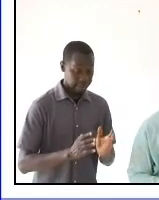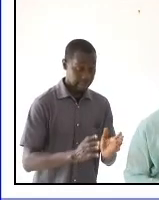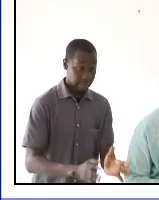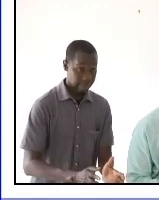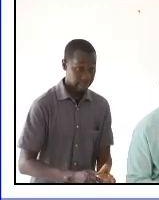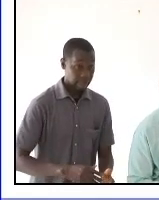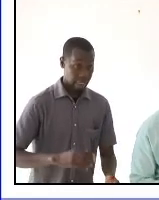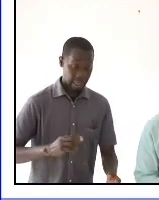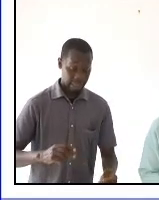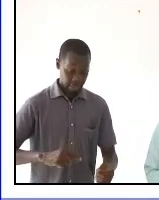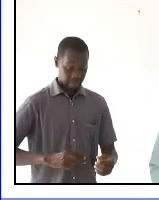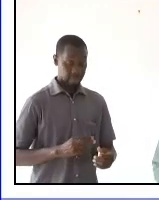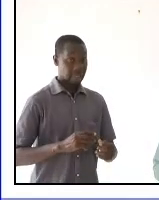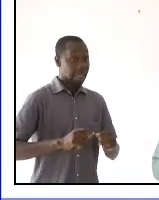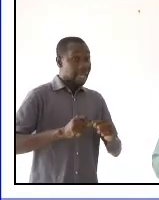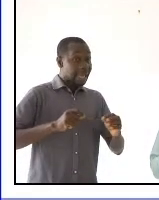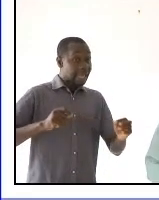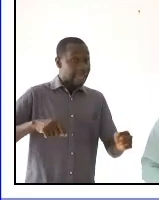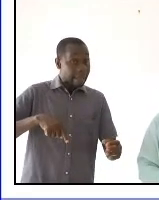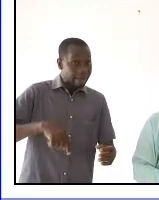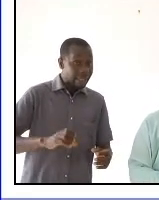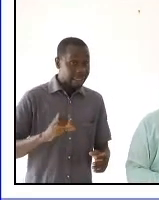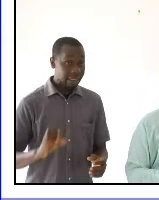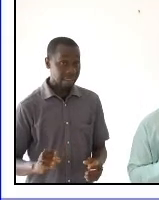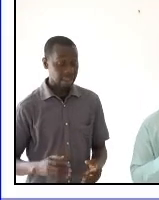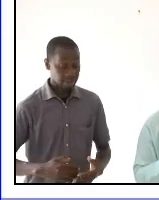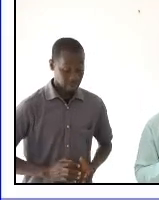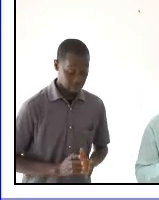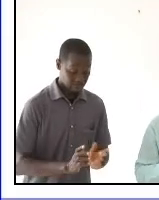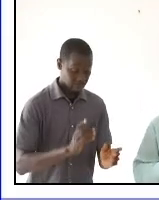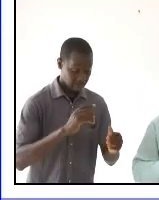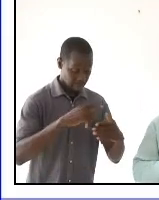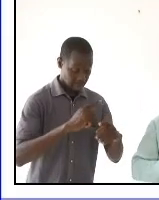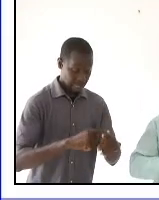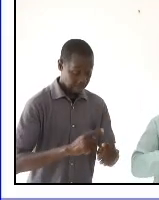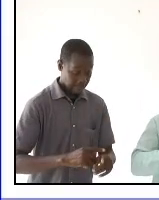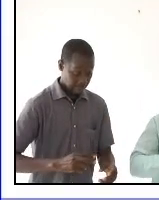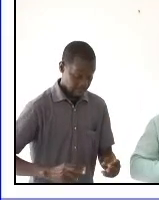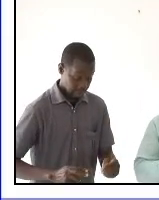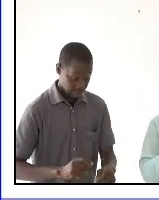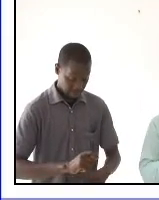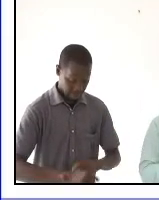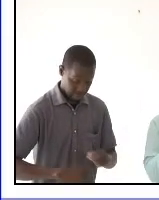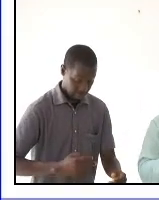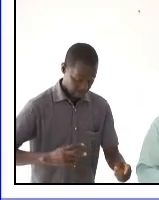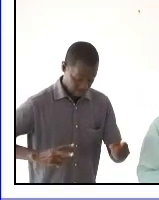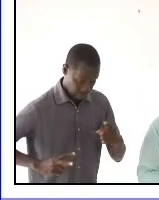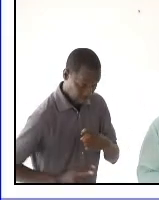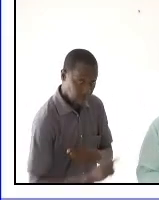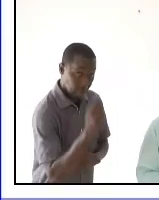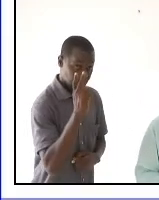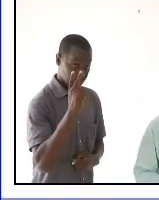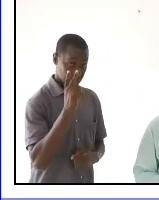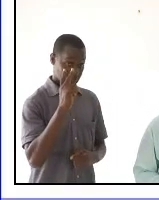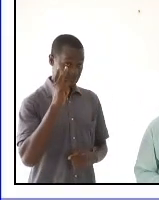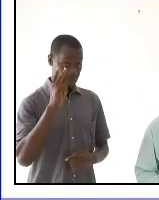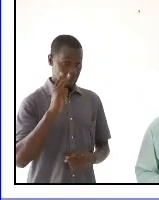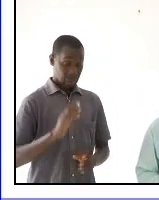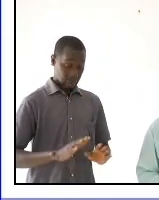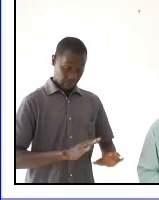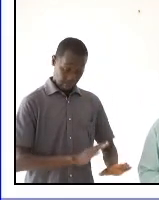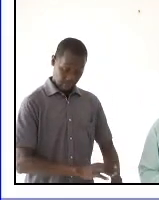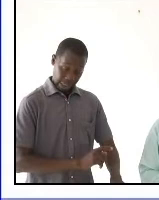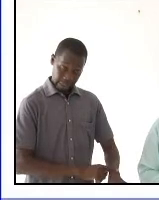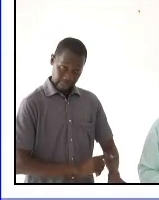the placenta. But immediately the baby is born, the umbilical cord is tied and cut. And then they wait for